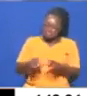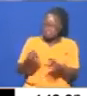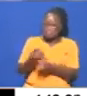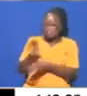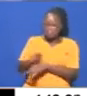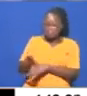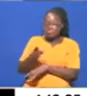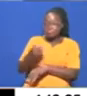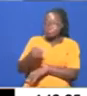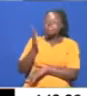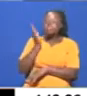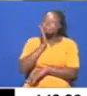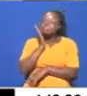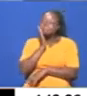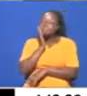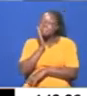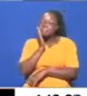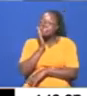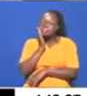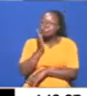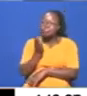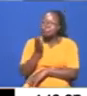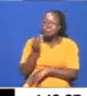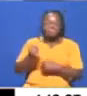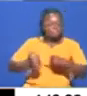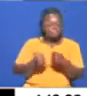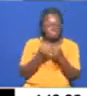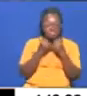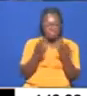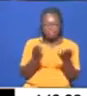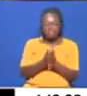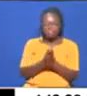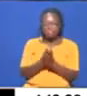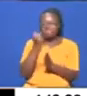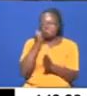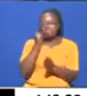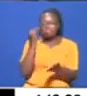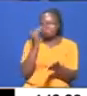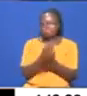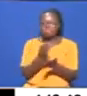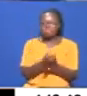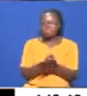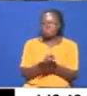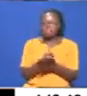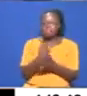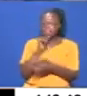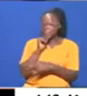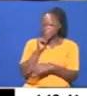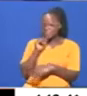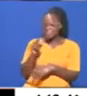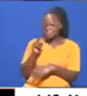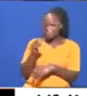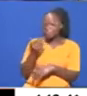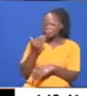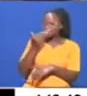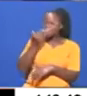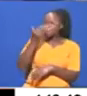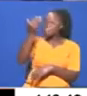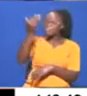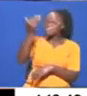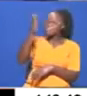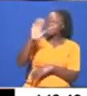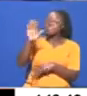wasasi hatuna furaha, tunaona usuni kabisa. Jack Onyango is thankful to God and all those